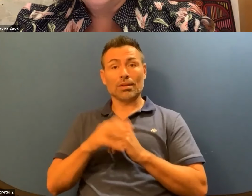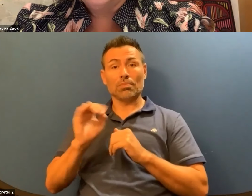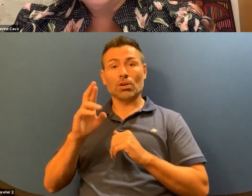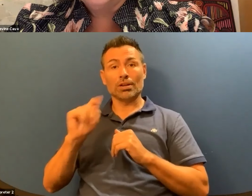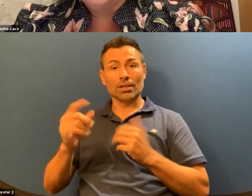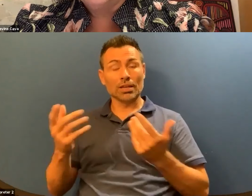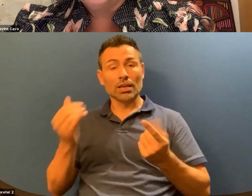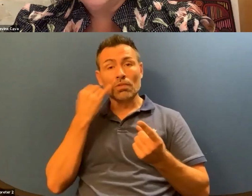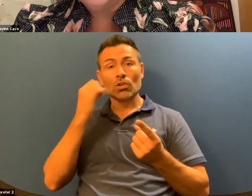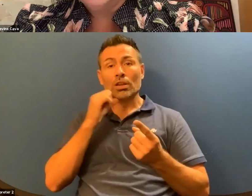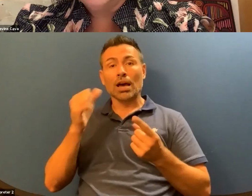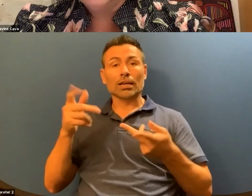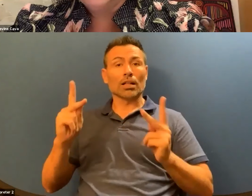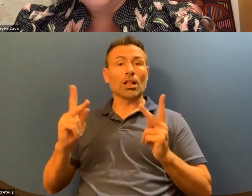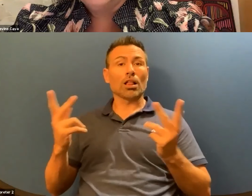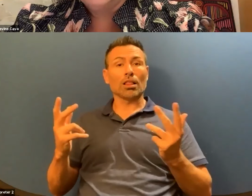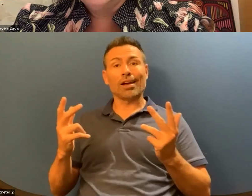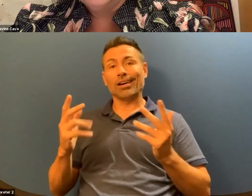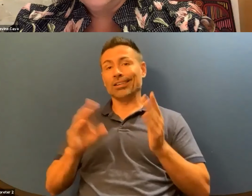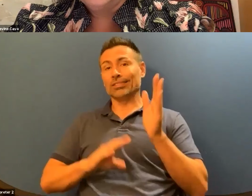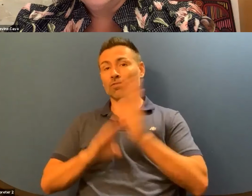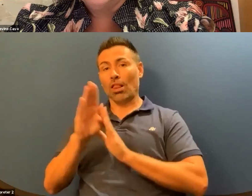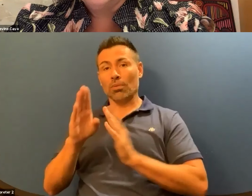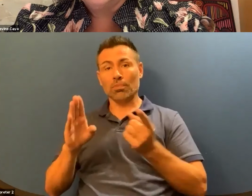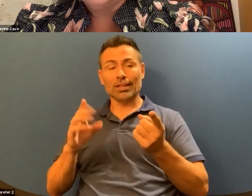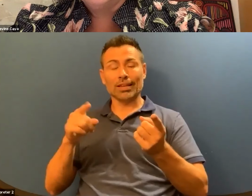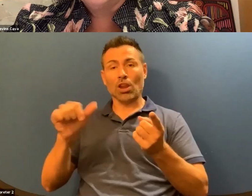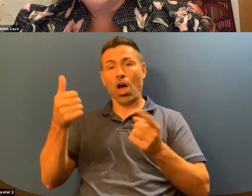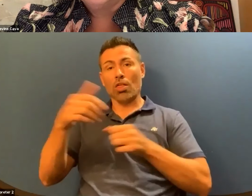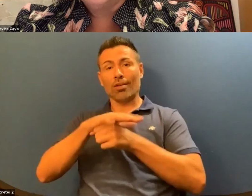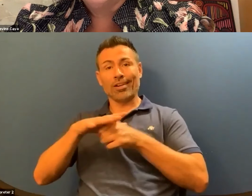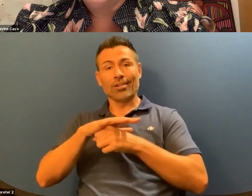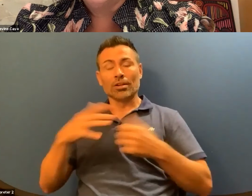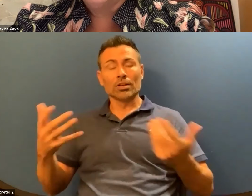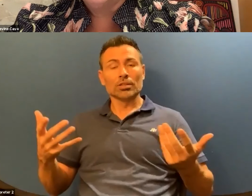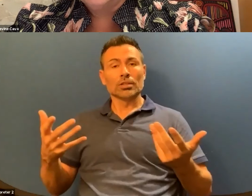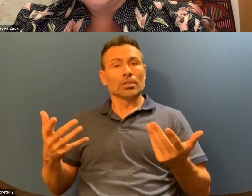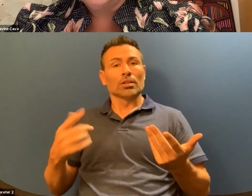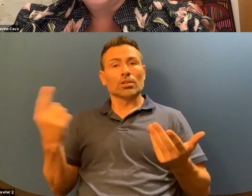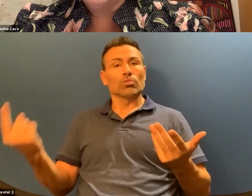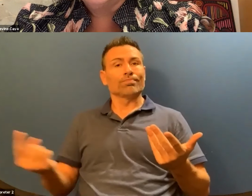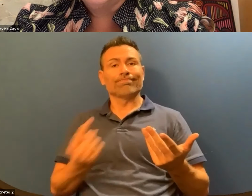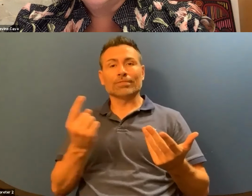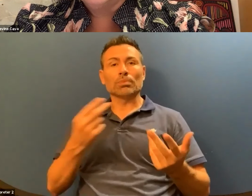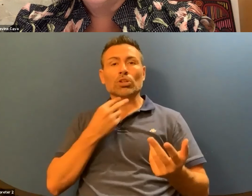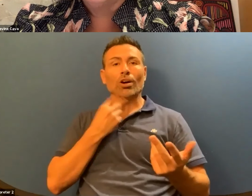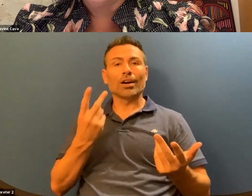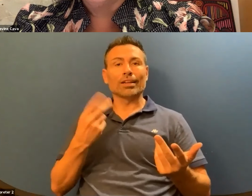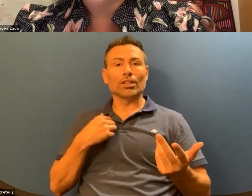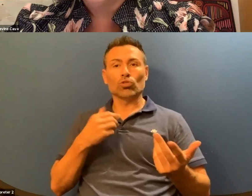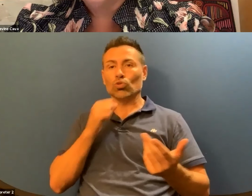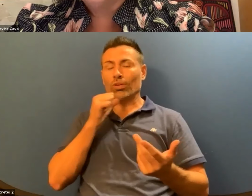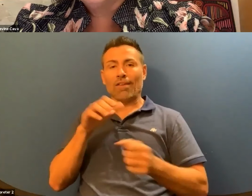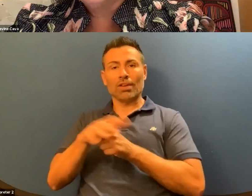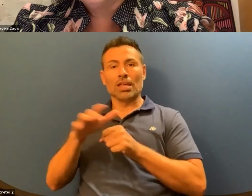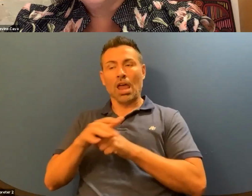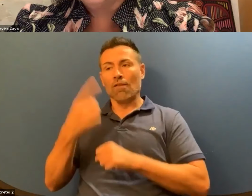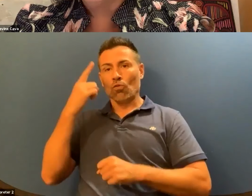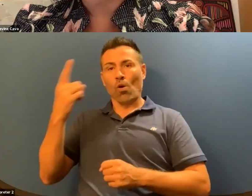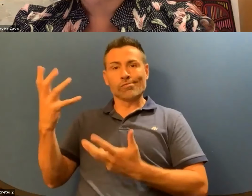in areas that already are quasi-developed, then the problem is you're always going to be caught in this supply and demand situation. The only way to bring